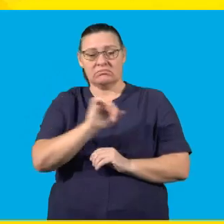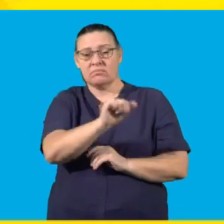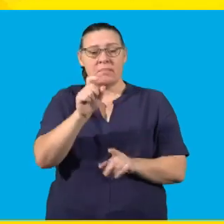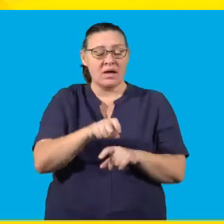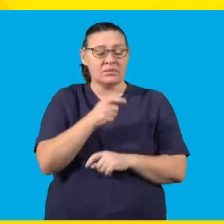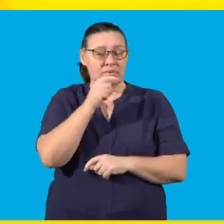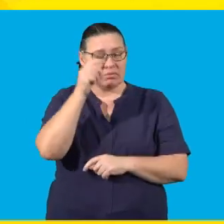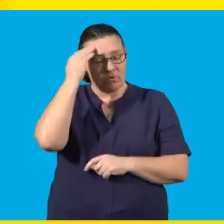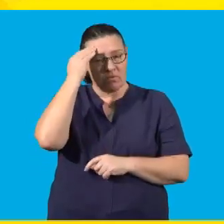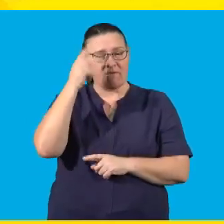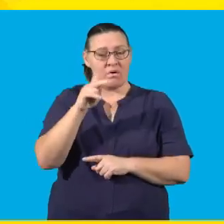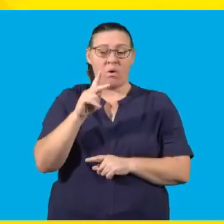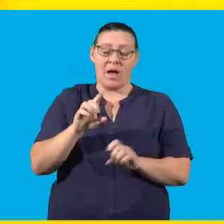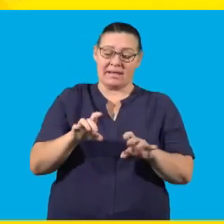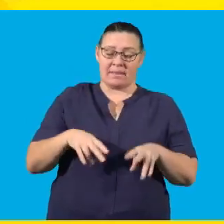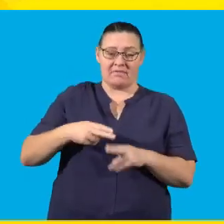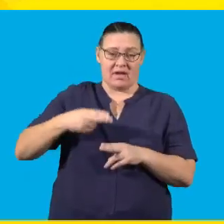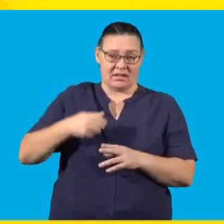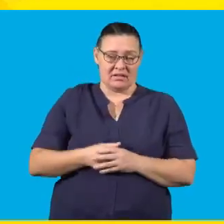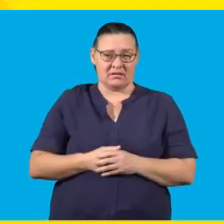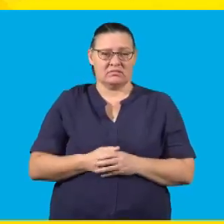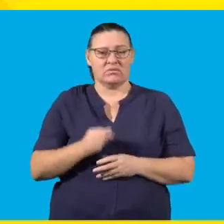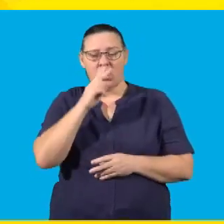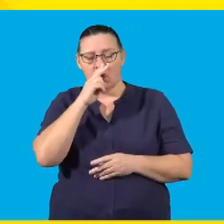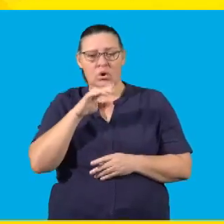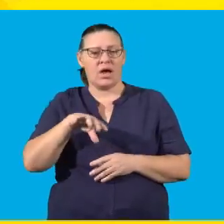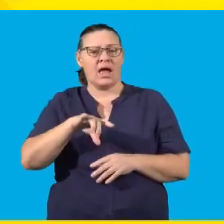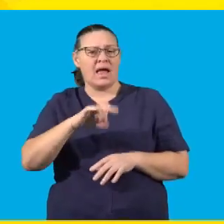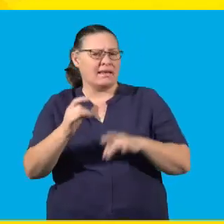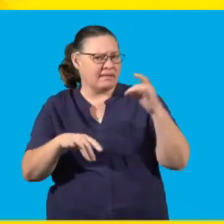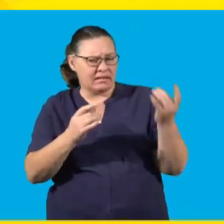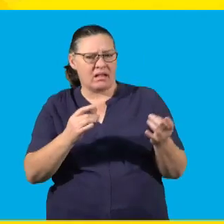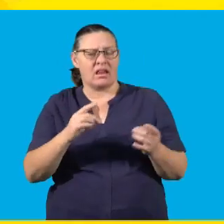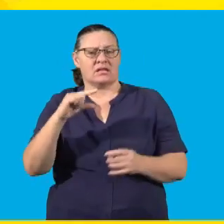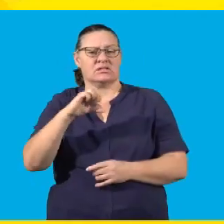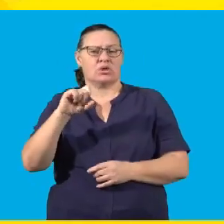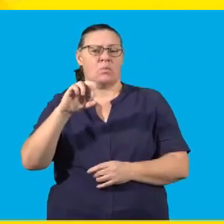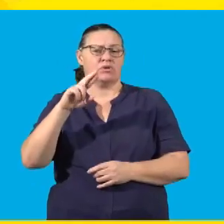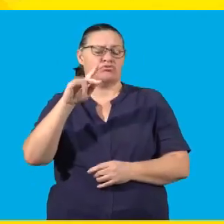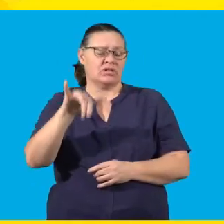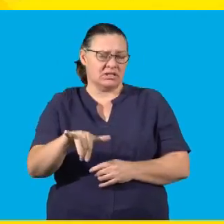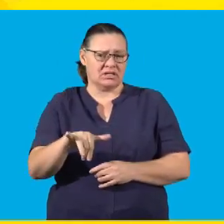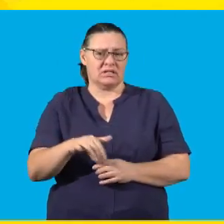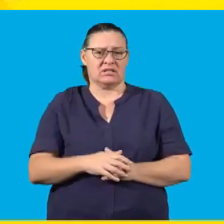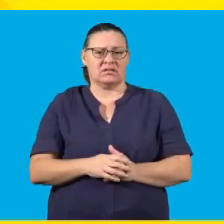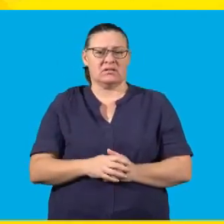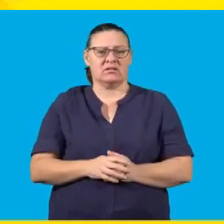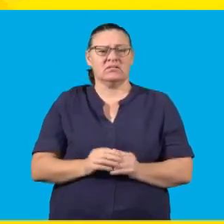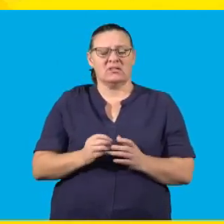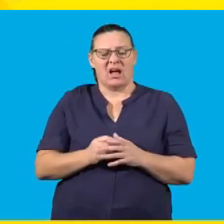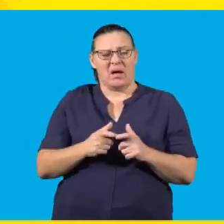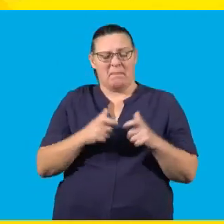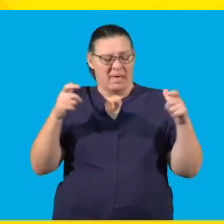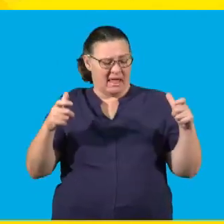to know for the final exams. When we look at analytical geometry, there's quite a few little topics within this